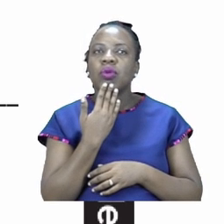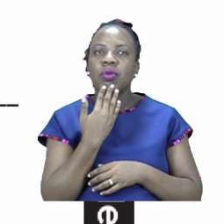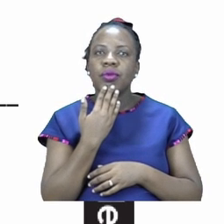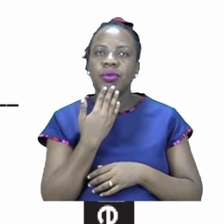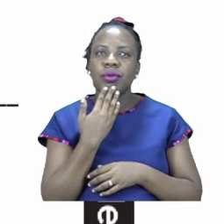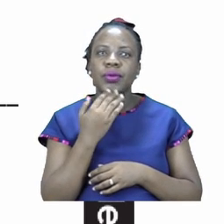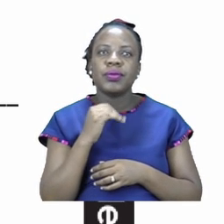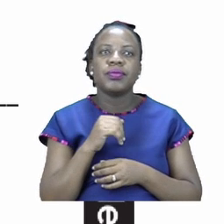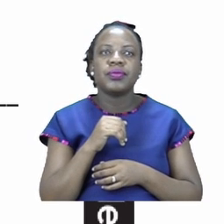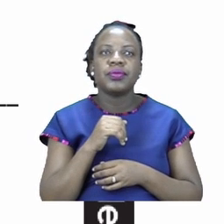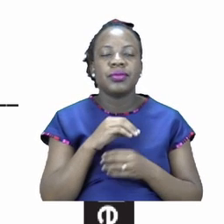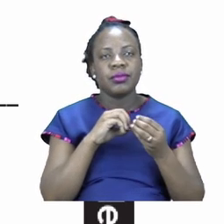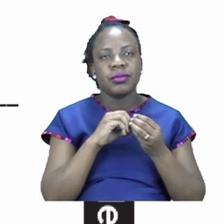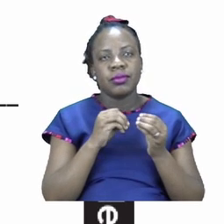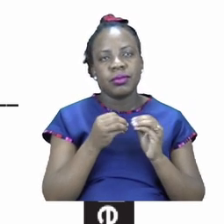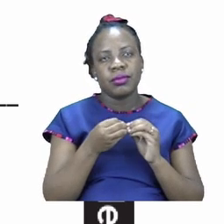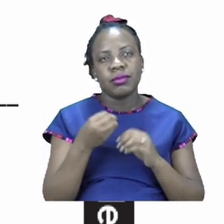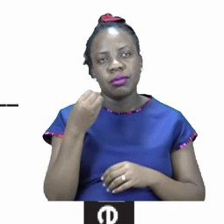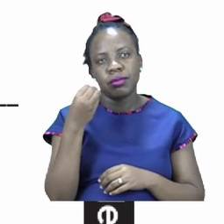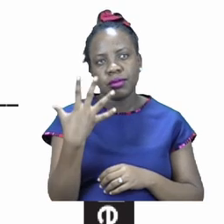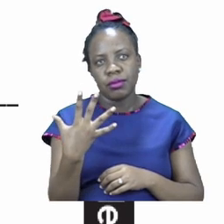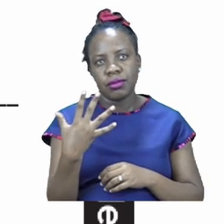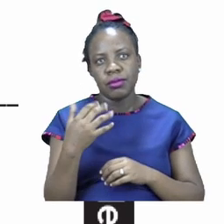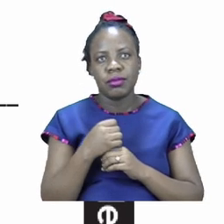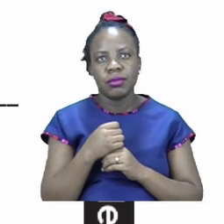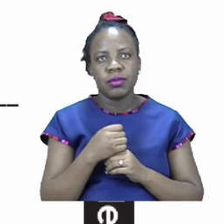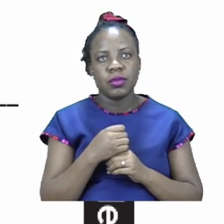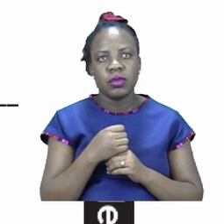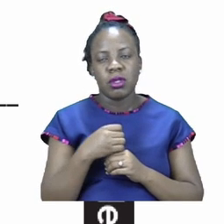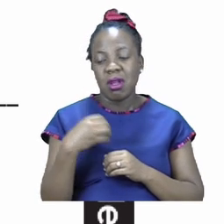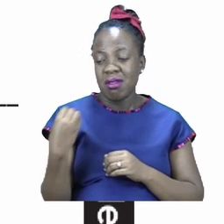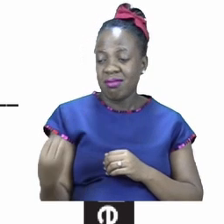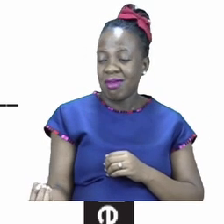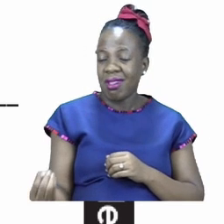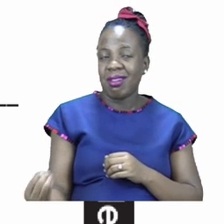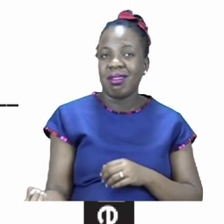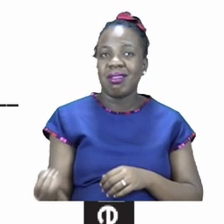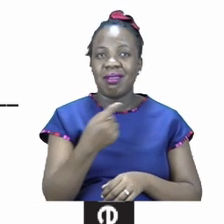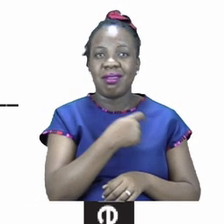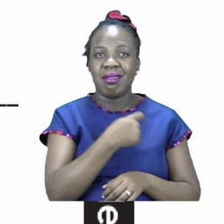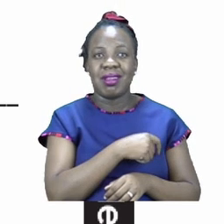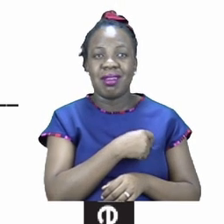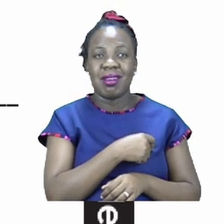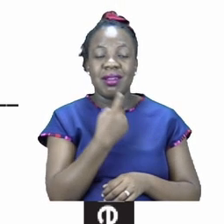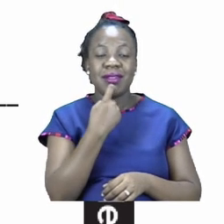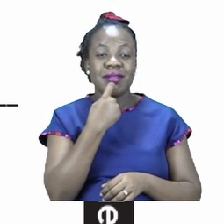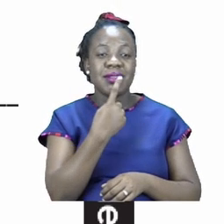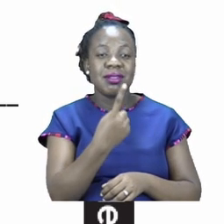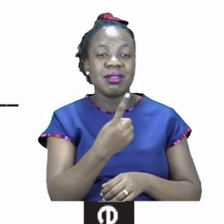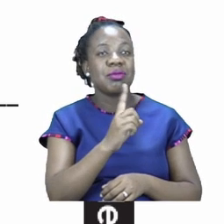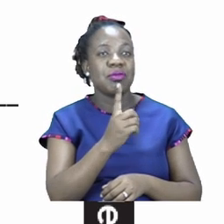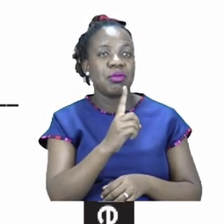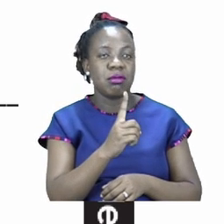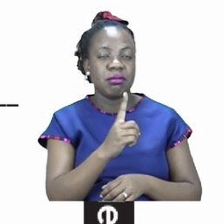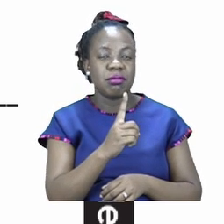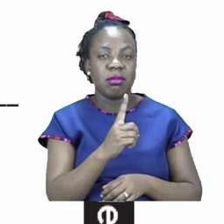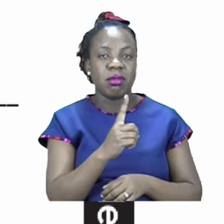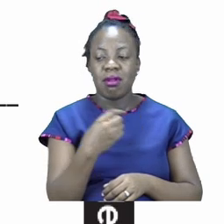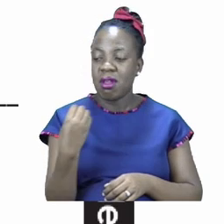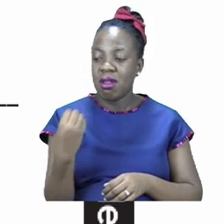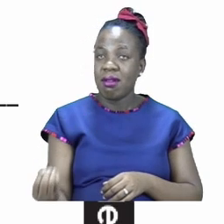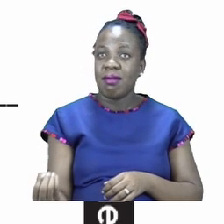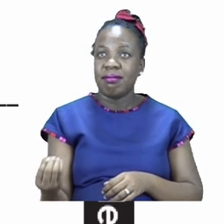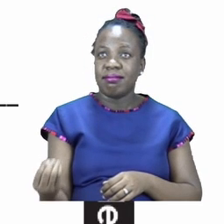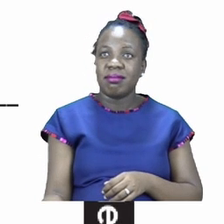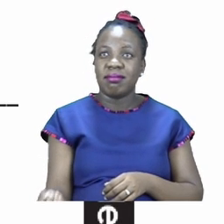And number 5 said, what did the little girl say? What did